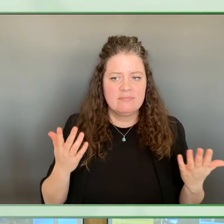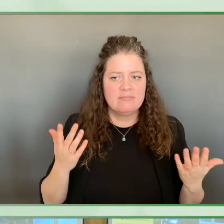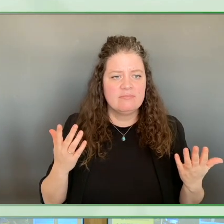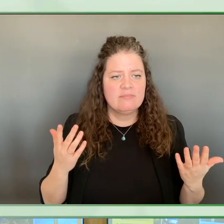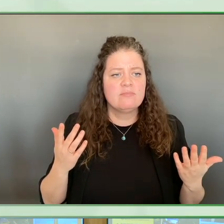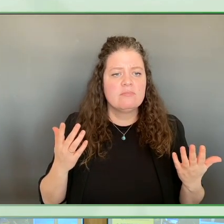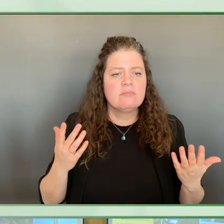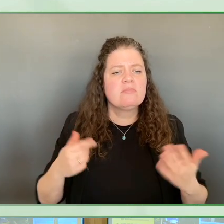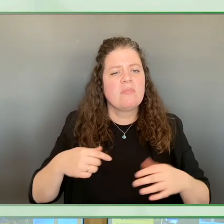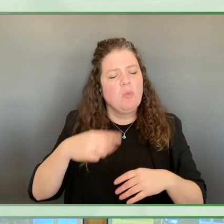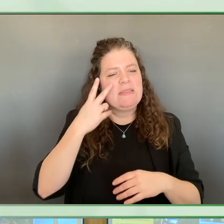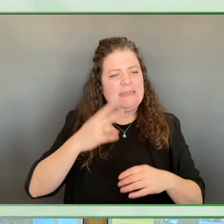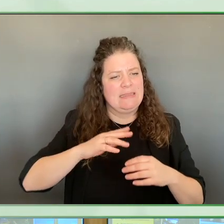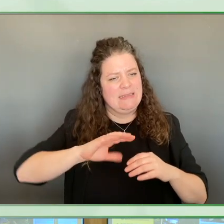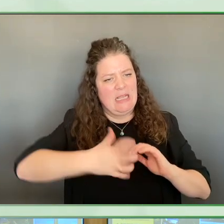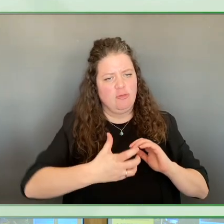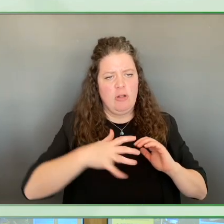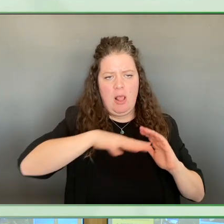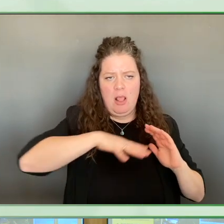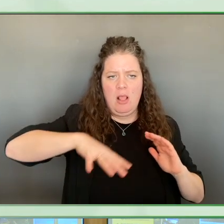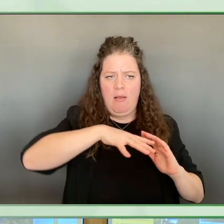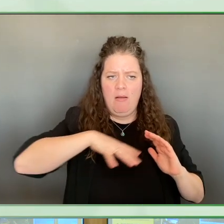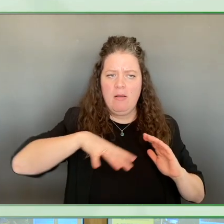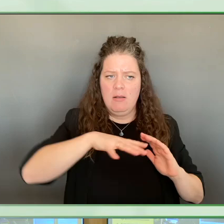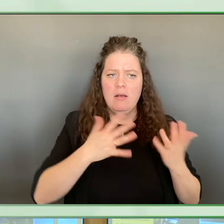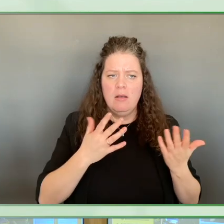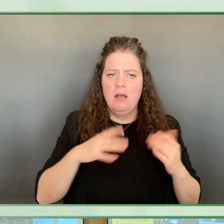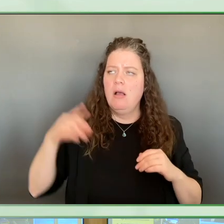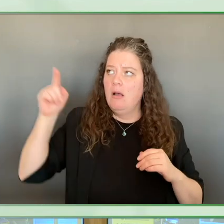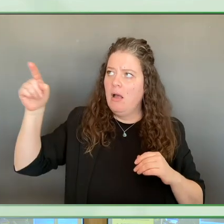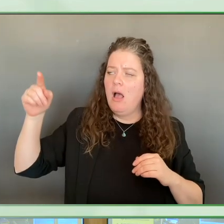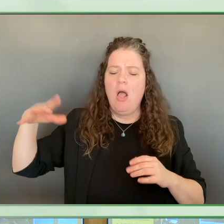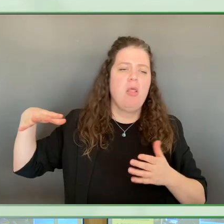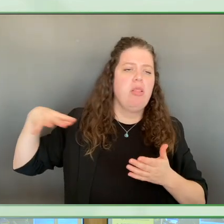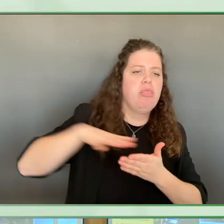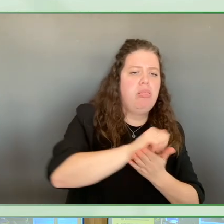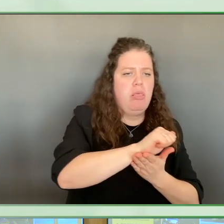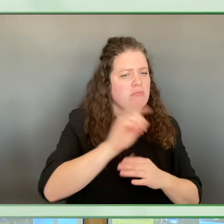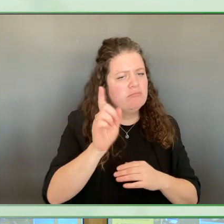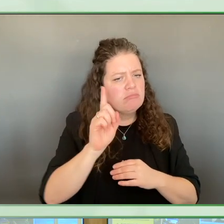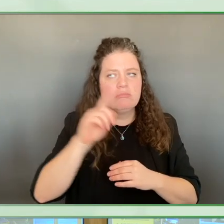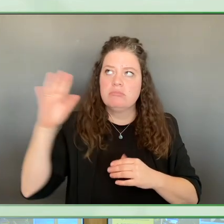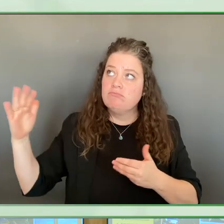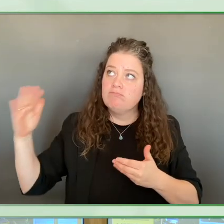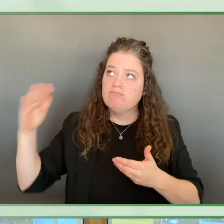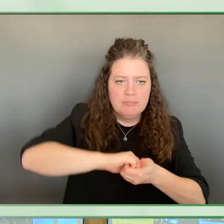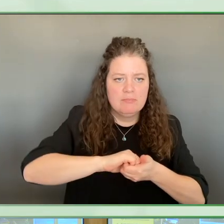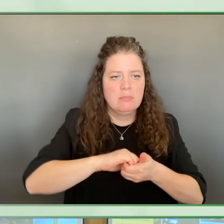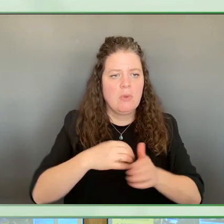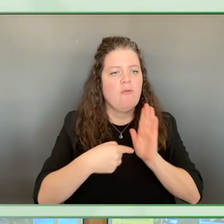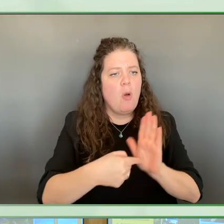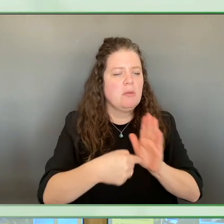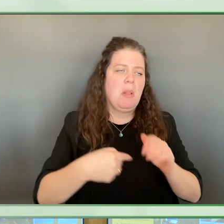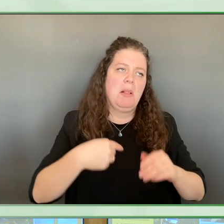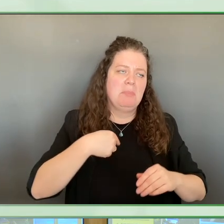national level, it's very important that all stakeholders work together. If I make a prosthetic leg today or a wheelchair and sell it